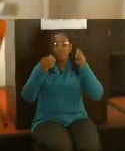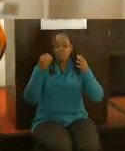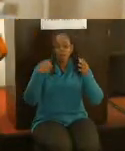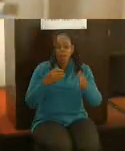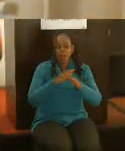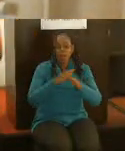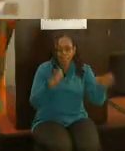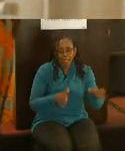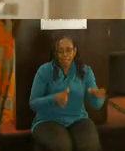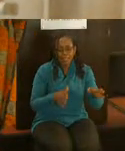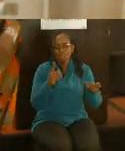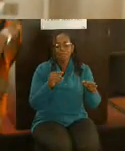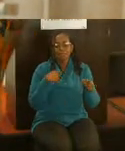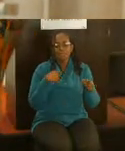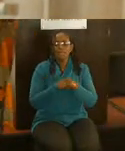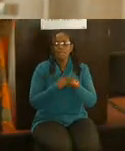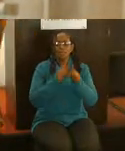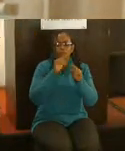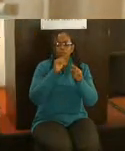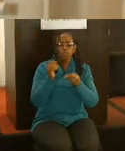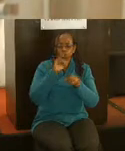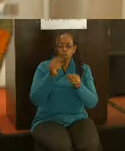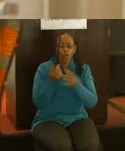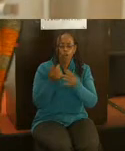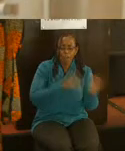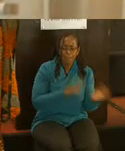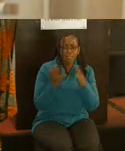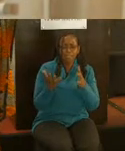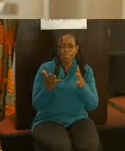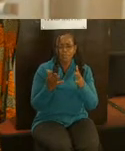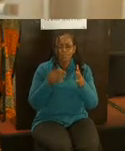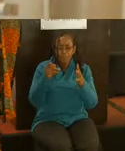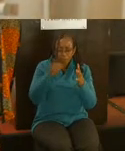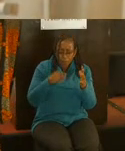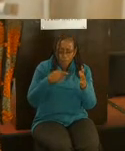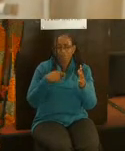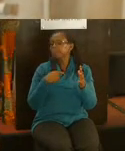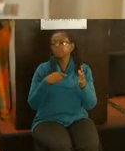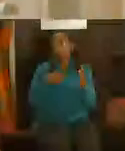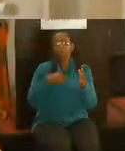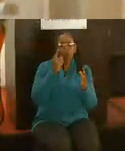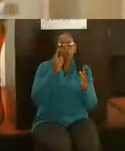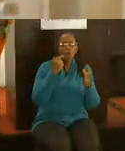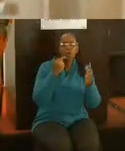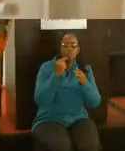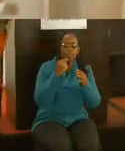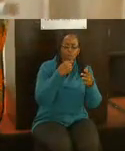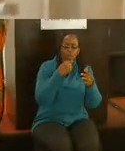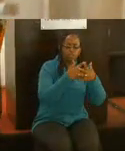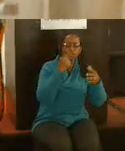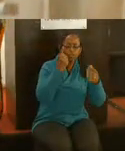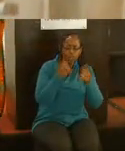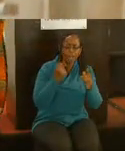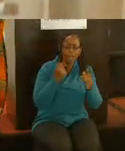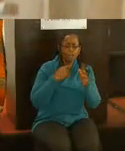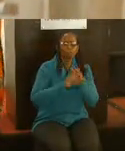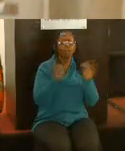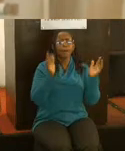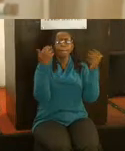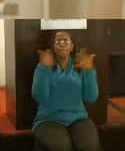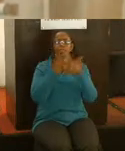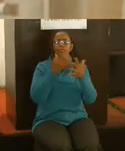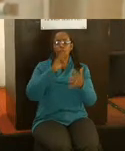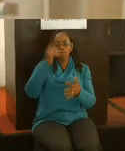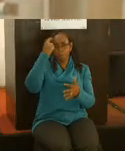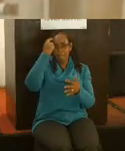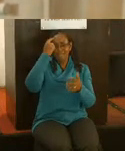baptizing time traveling through lies witness to the fast and death of typewriters having sent into serving a sentence seeker of Wars to escape prison of the mind if